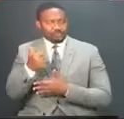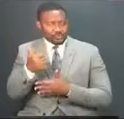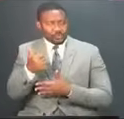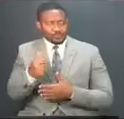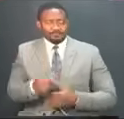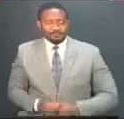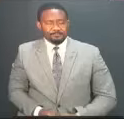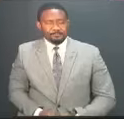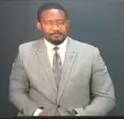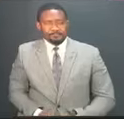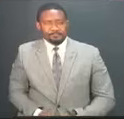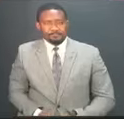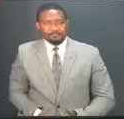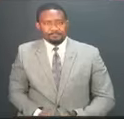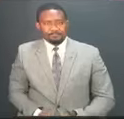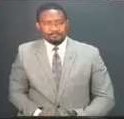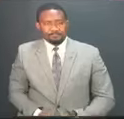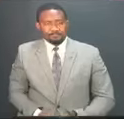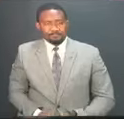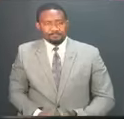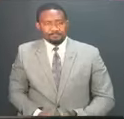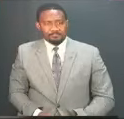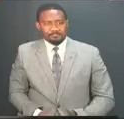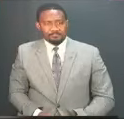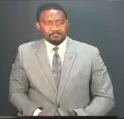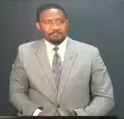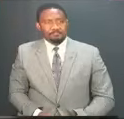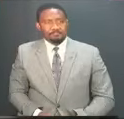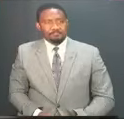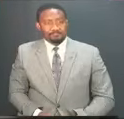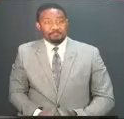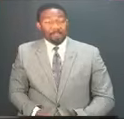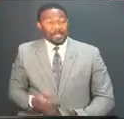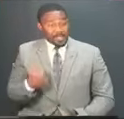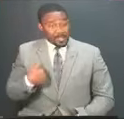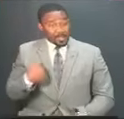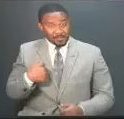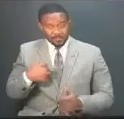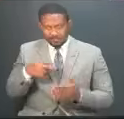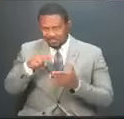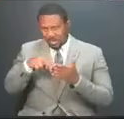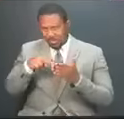Mr. Speaker, and I read CI